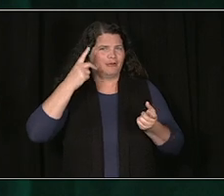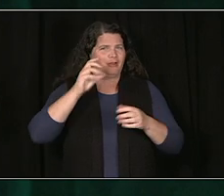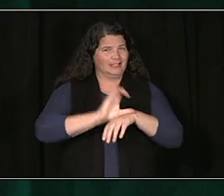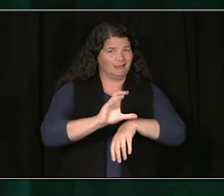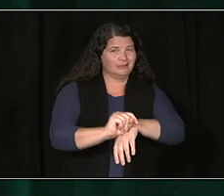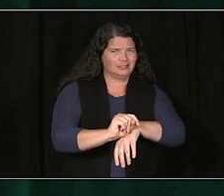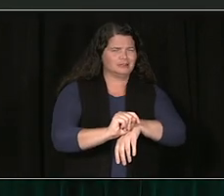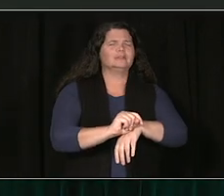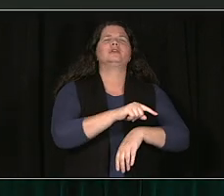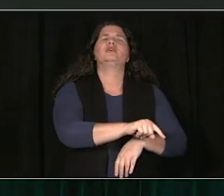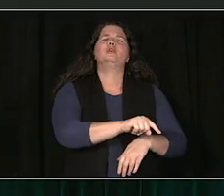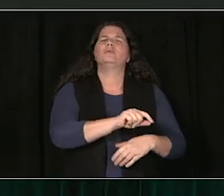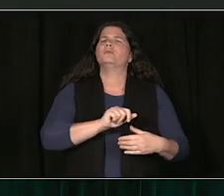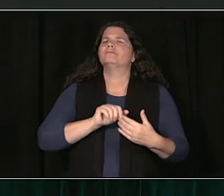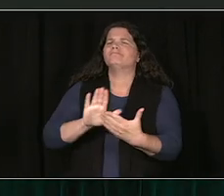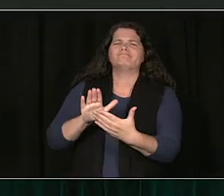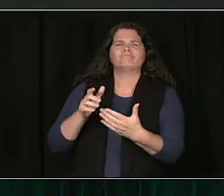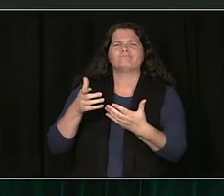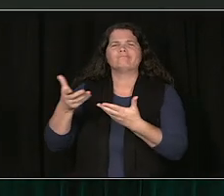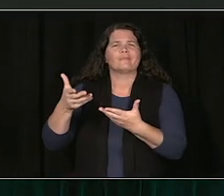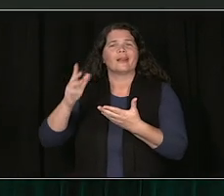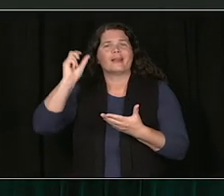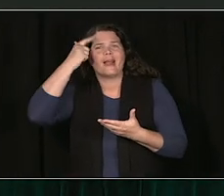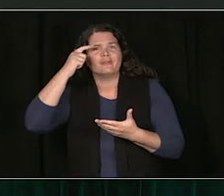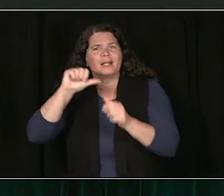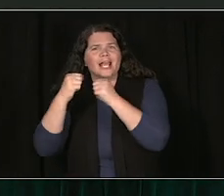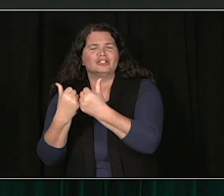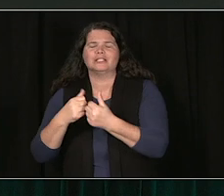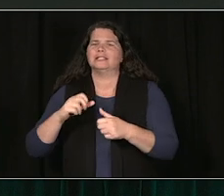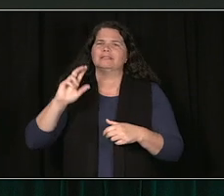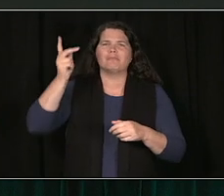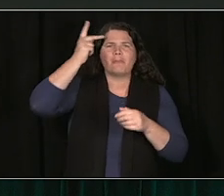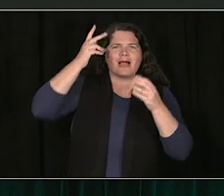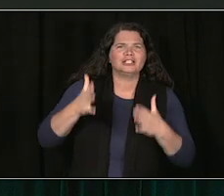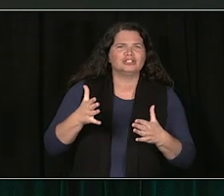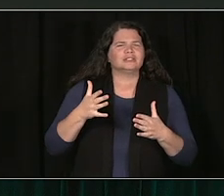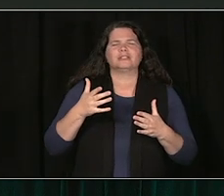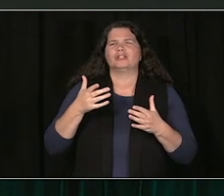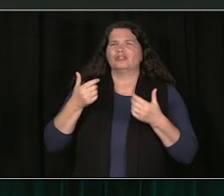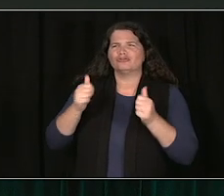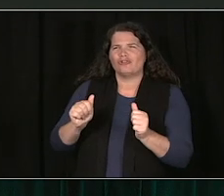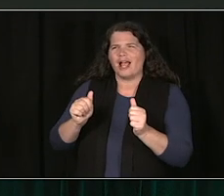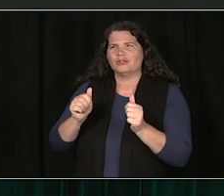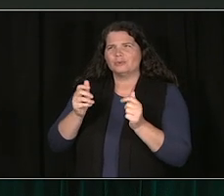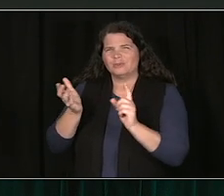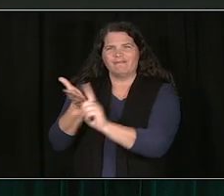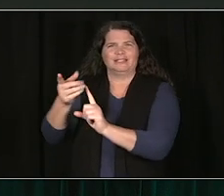as you deal with government agencies and politicians, trying to get them to understand why inclusivity matters?